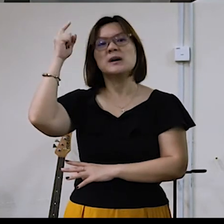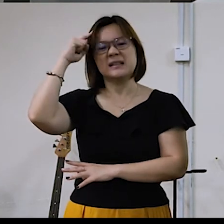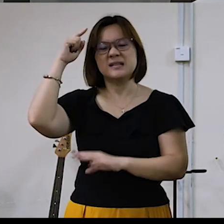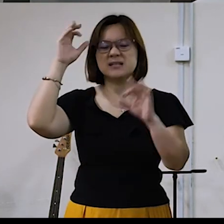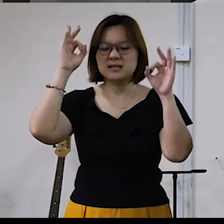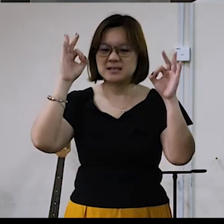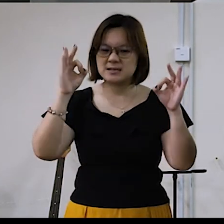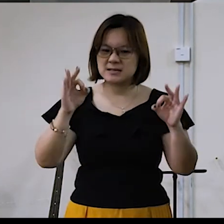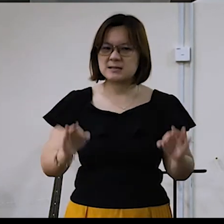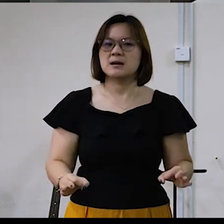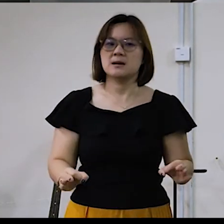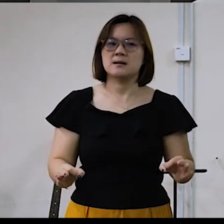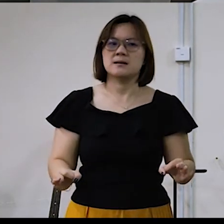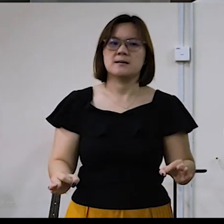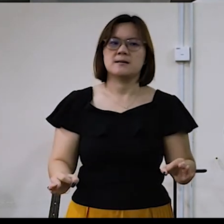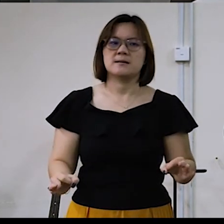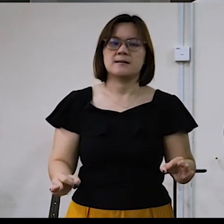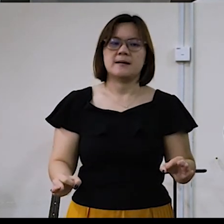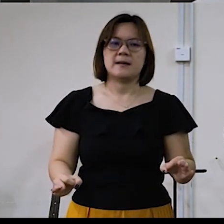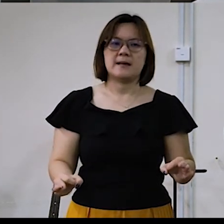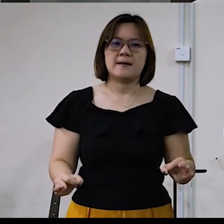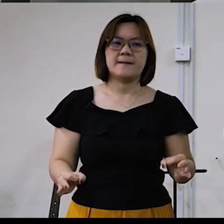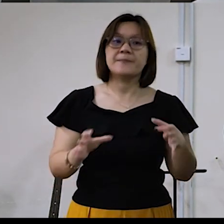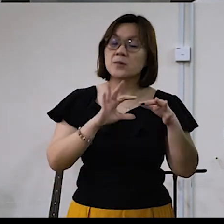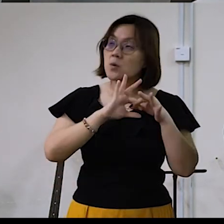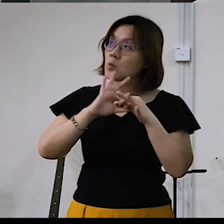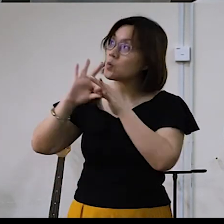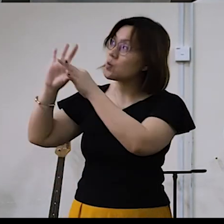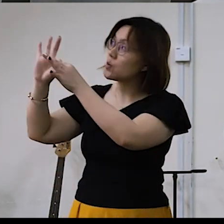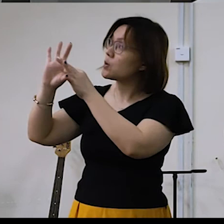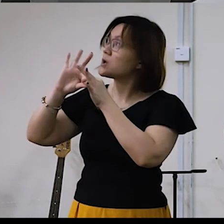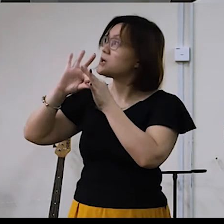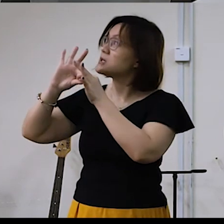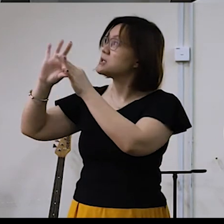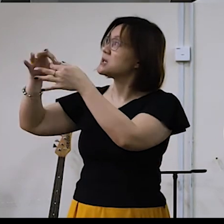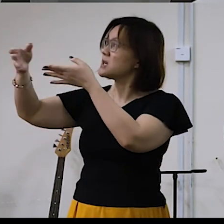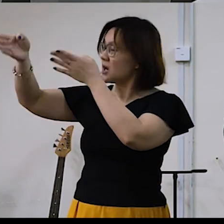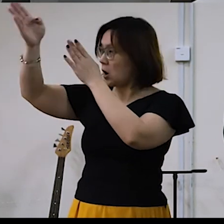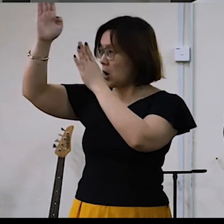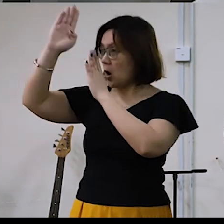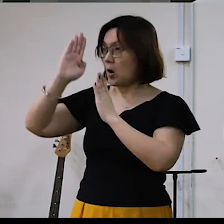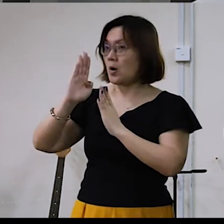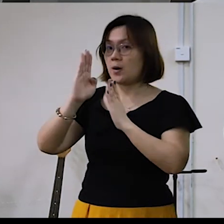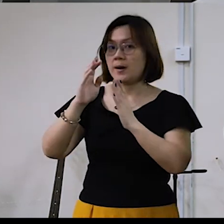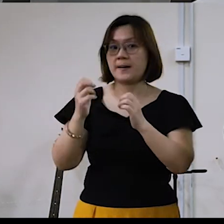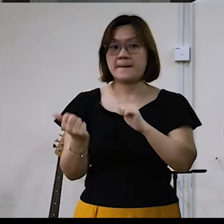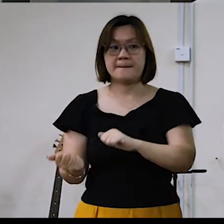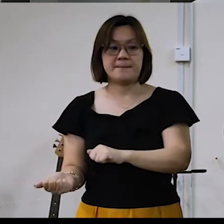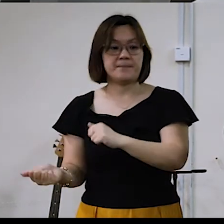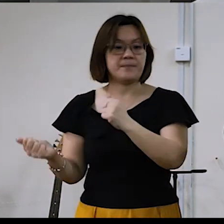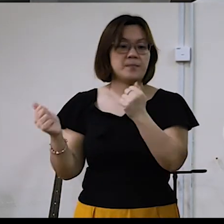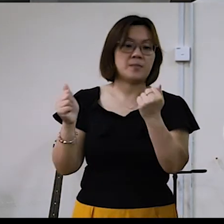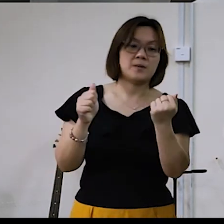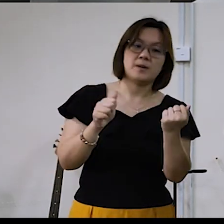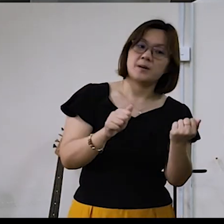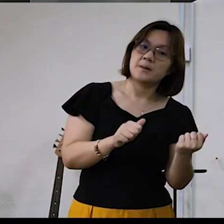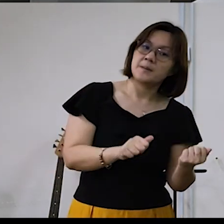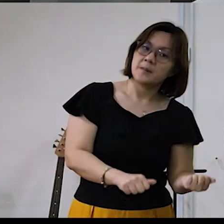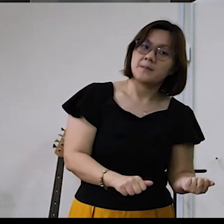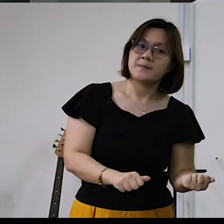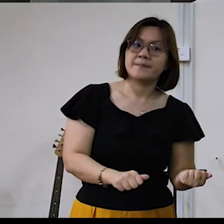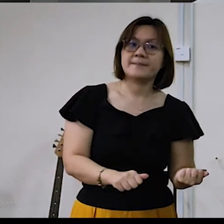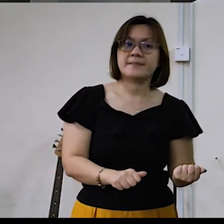functions as a covenant. For those of you who have not been married in church, you married legally and all, but you need to get married in